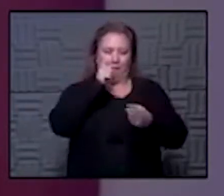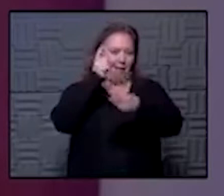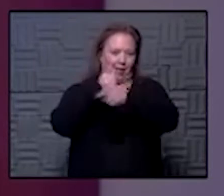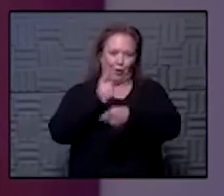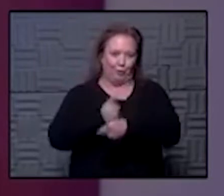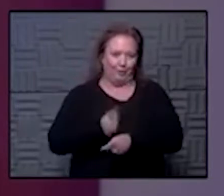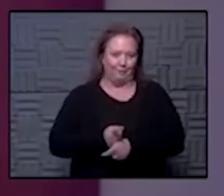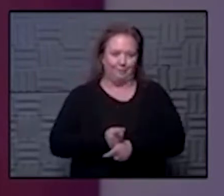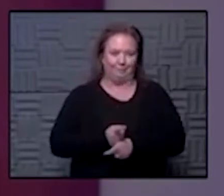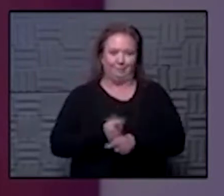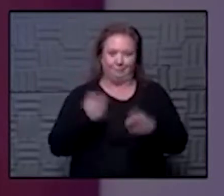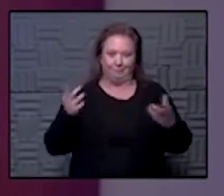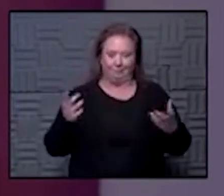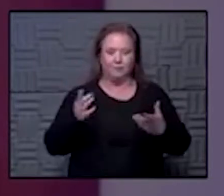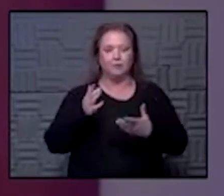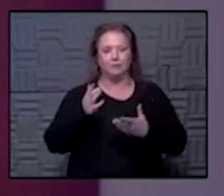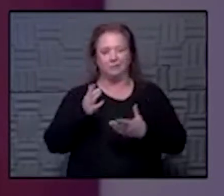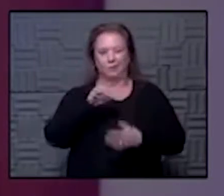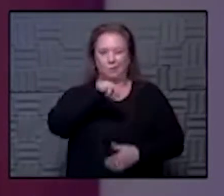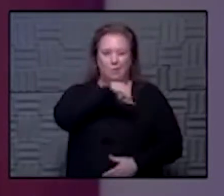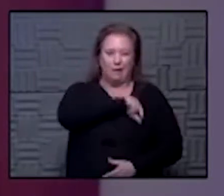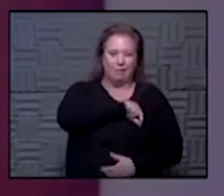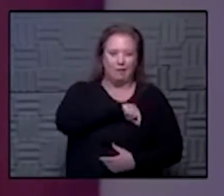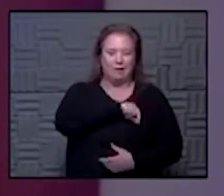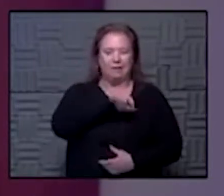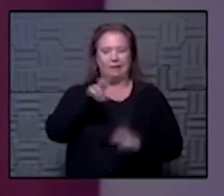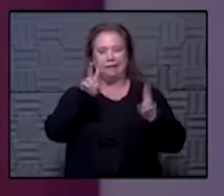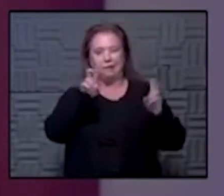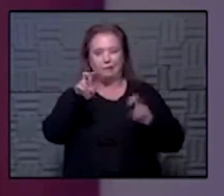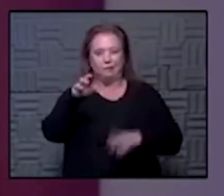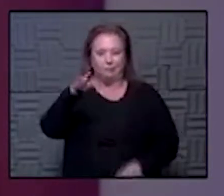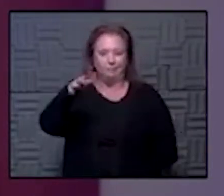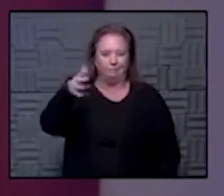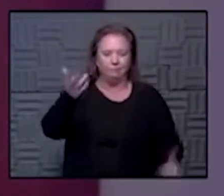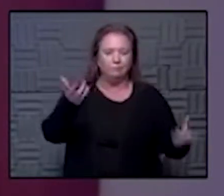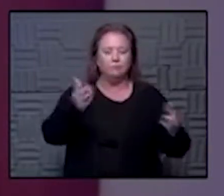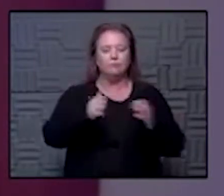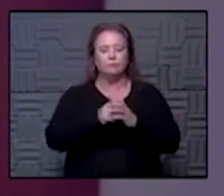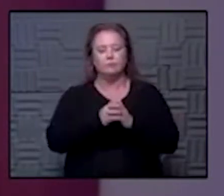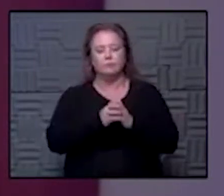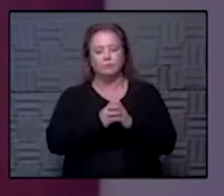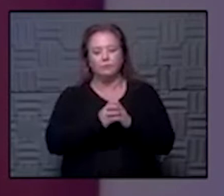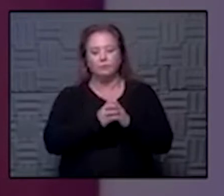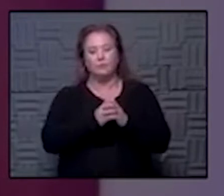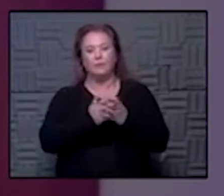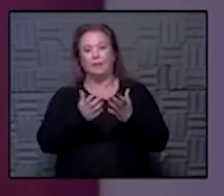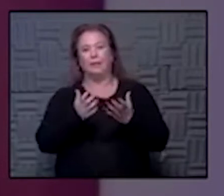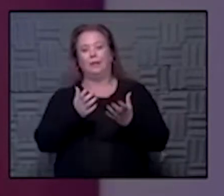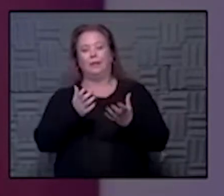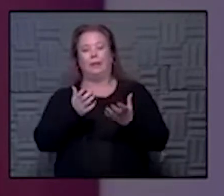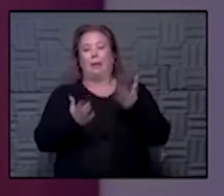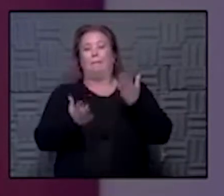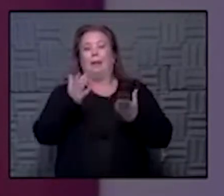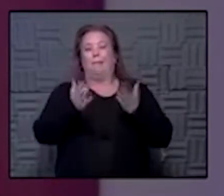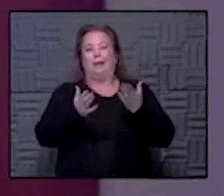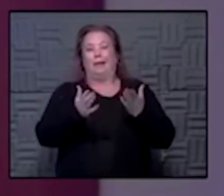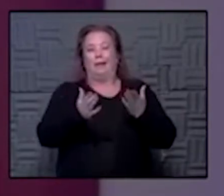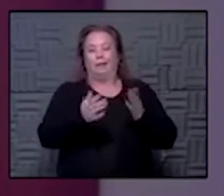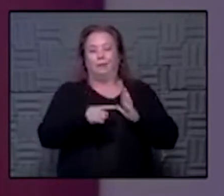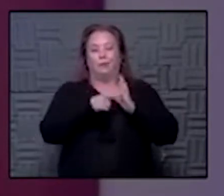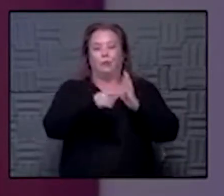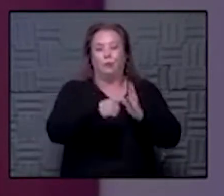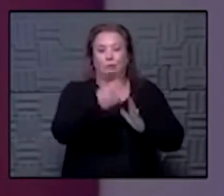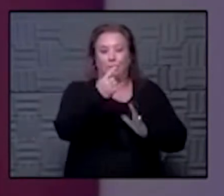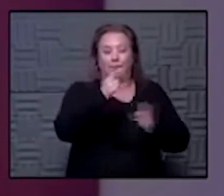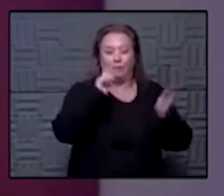accurate. There's definitely some quality issues with some of them out there. It might be a good quality indicator to some degree